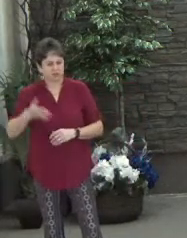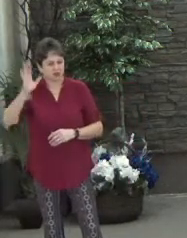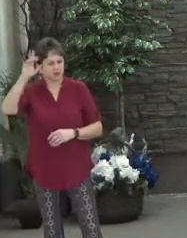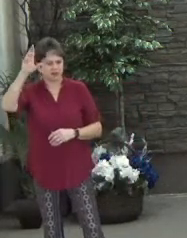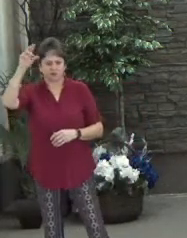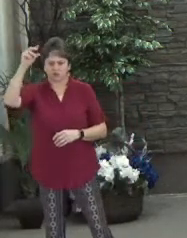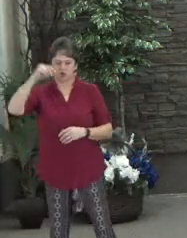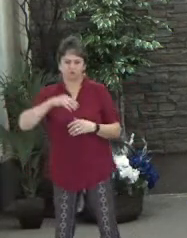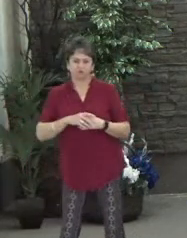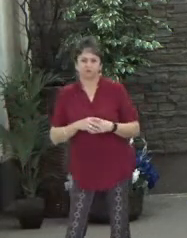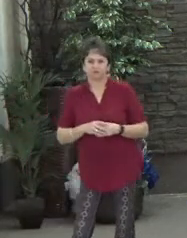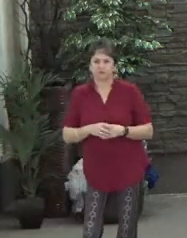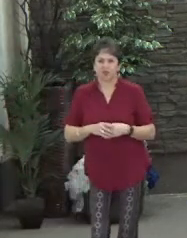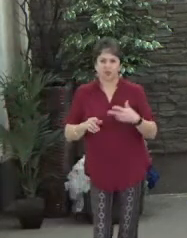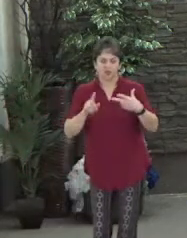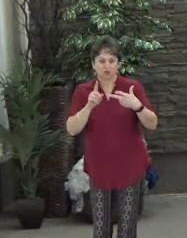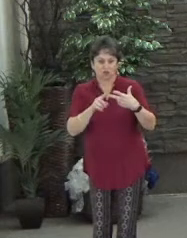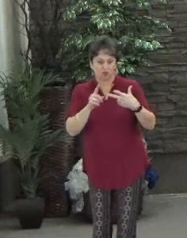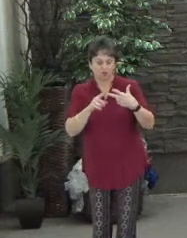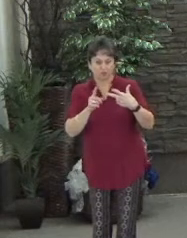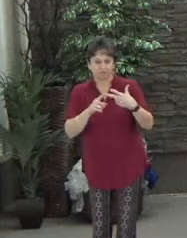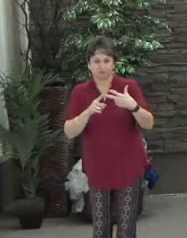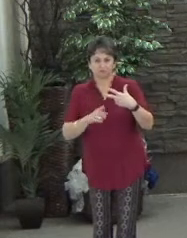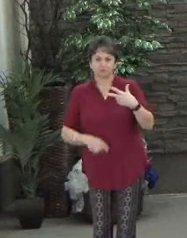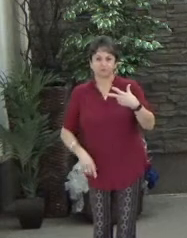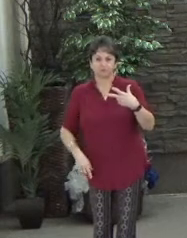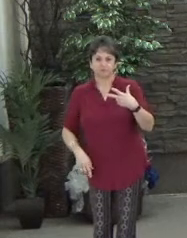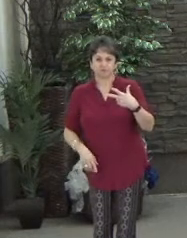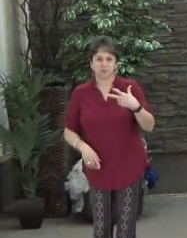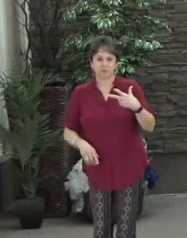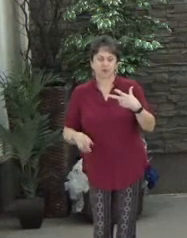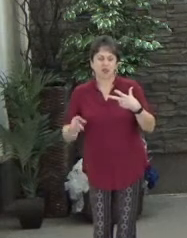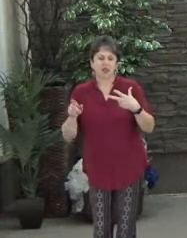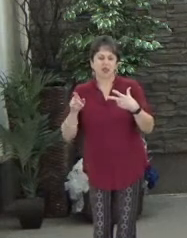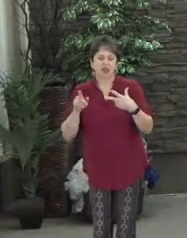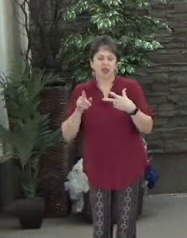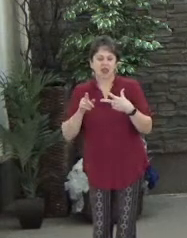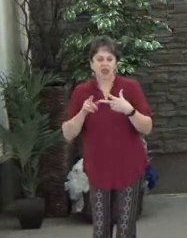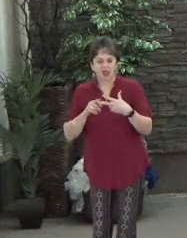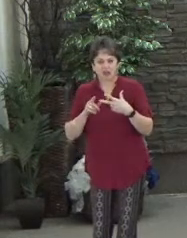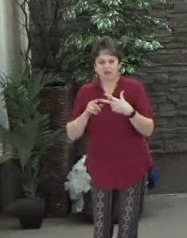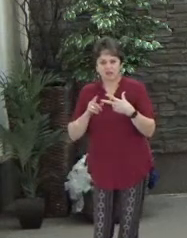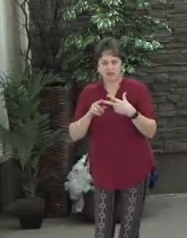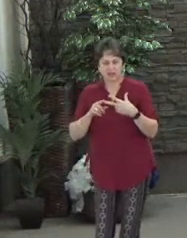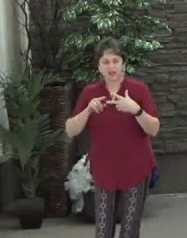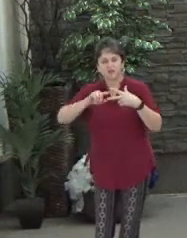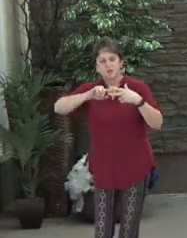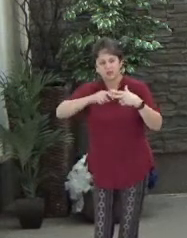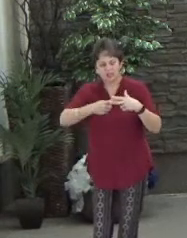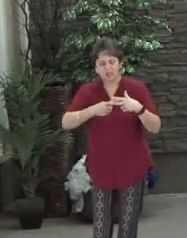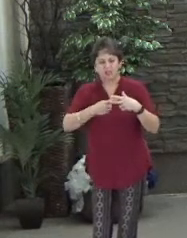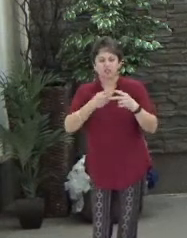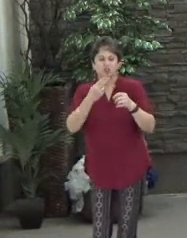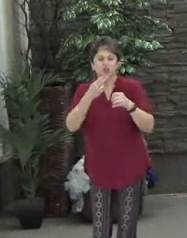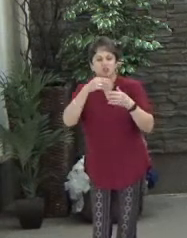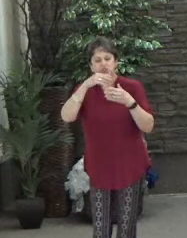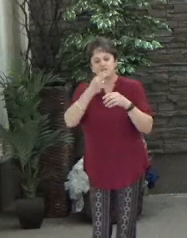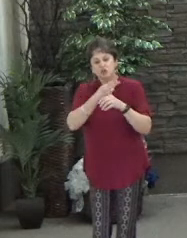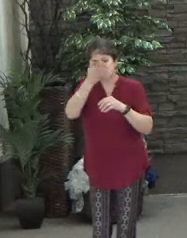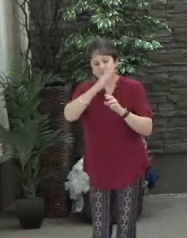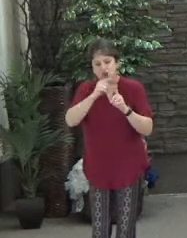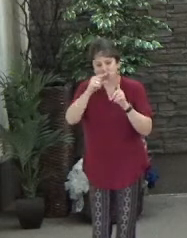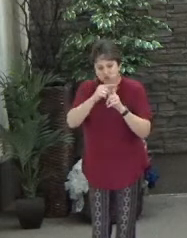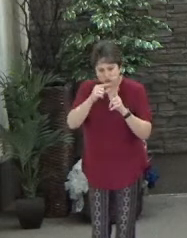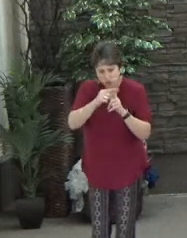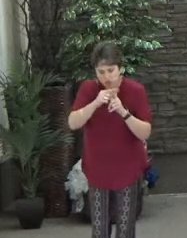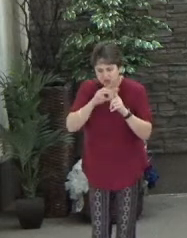And this leads to, I think, a third possibility. As they begin to put the Word and experience together, Peter's audience